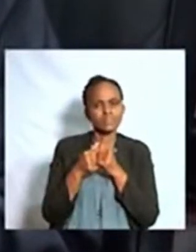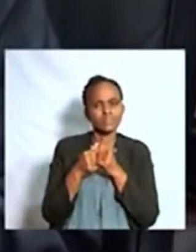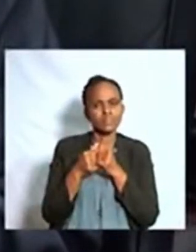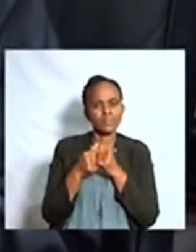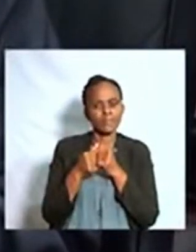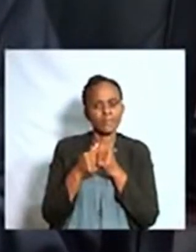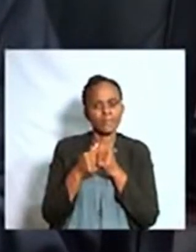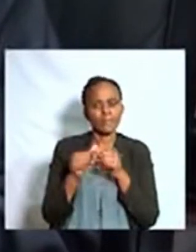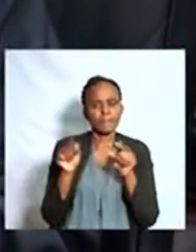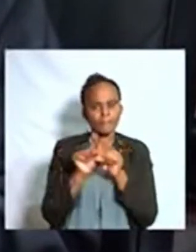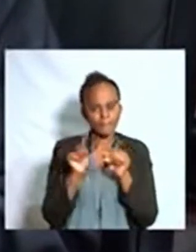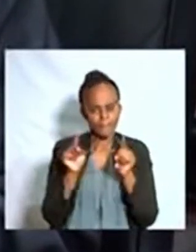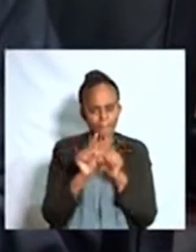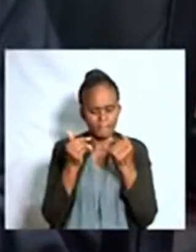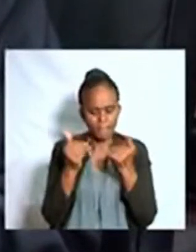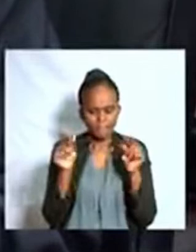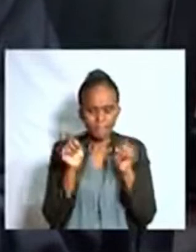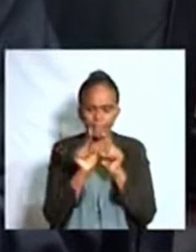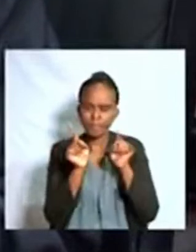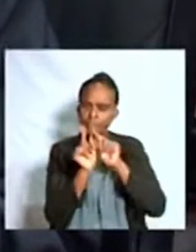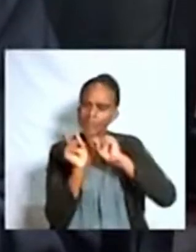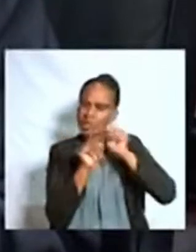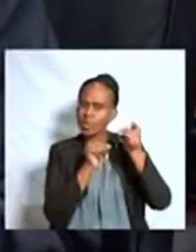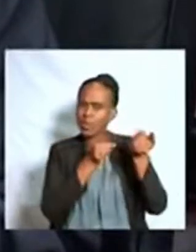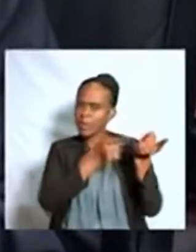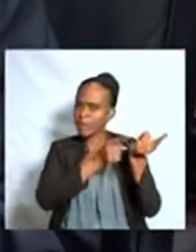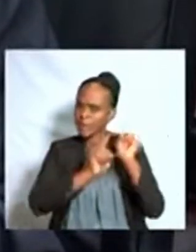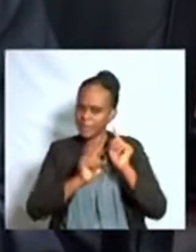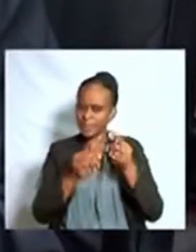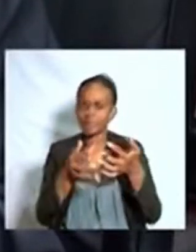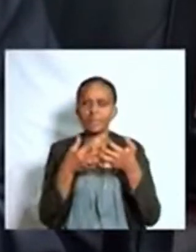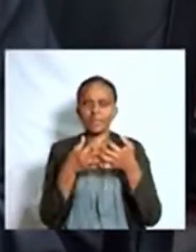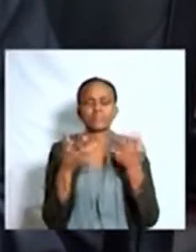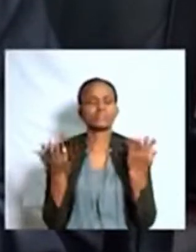and even now could not go and pick that machinery